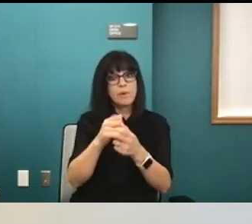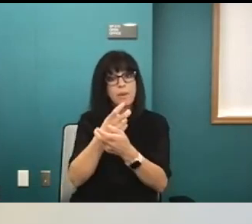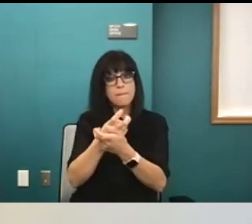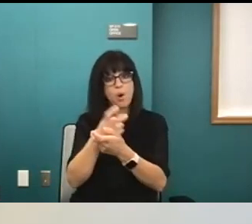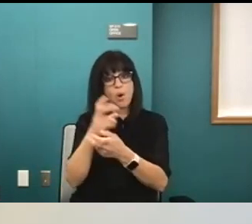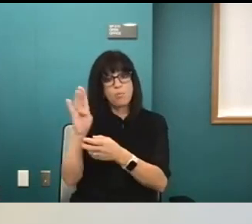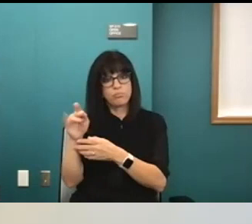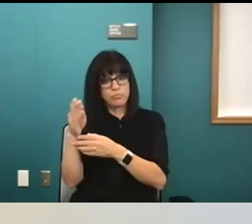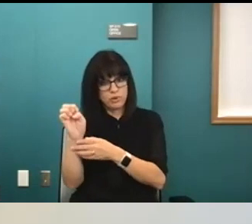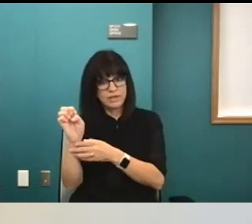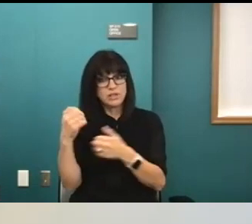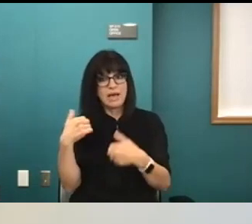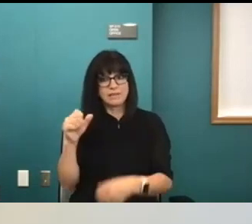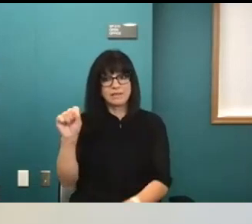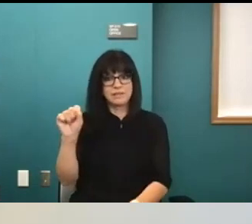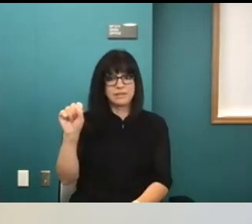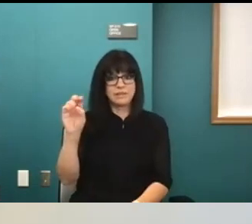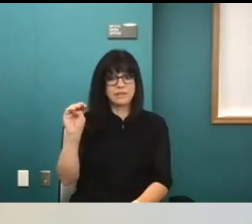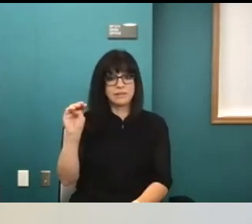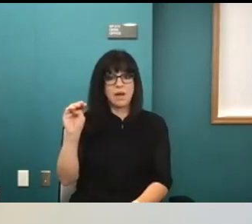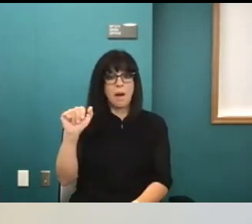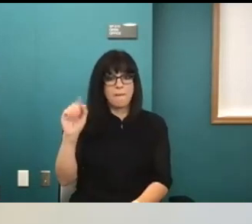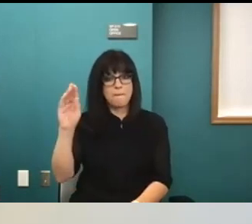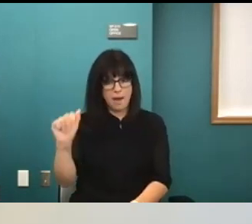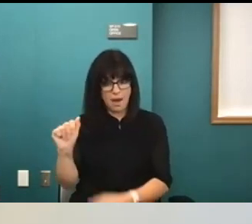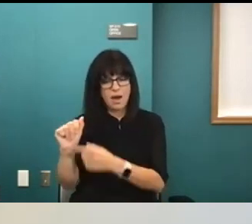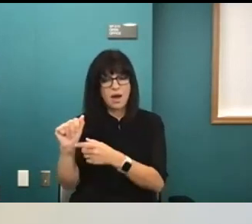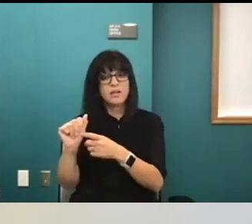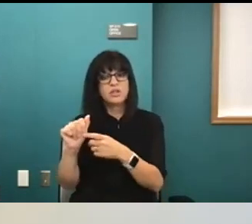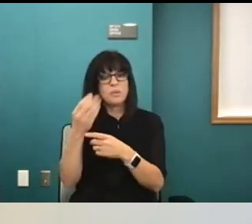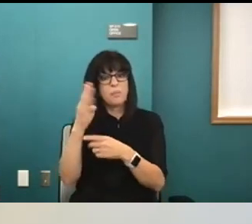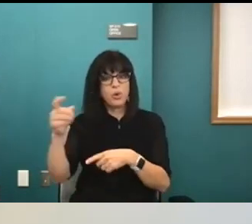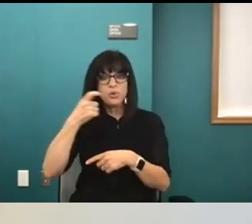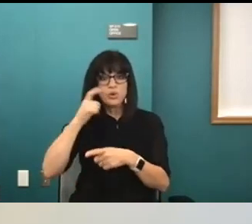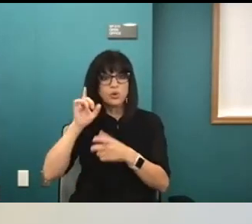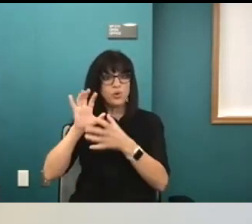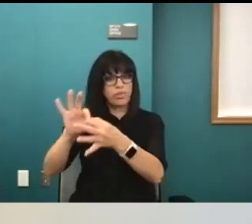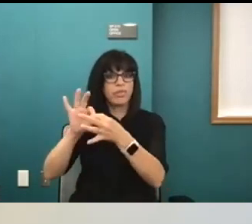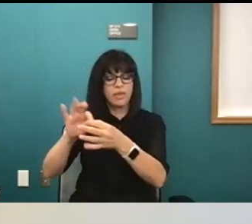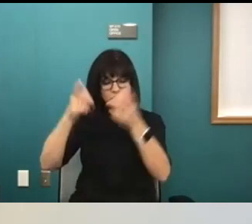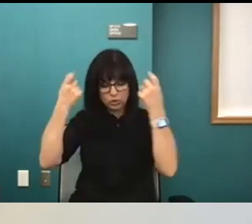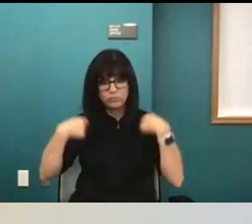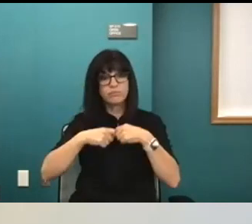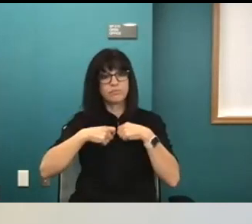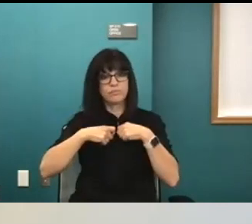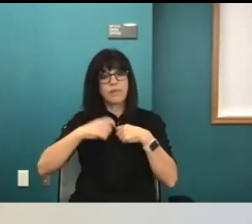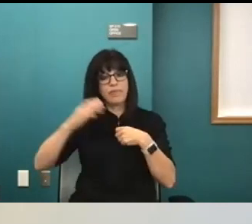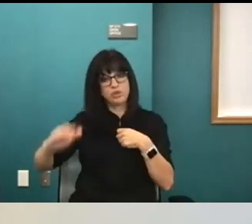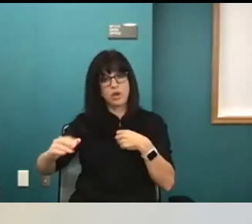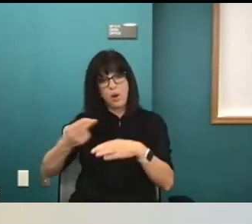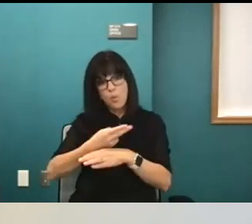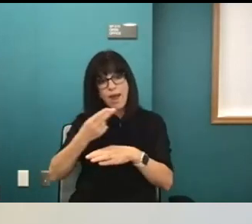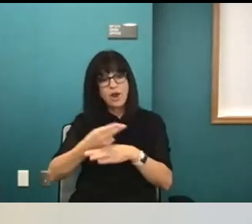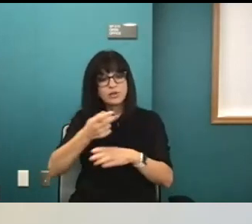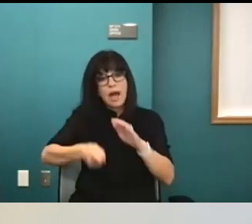with the Samba To Go, which is the Bluetooth compatible neck loop that the child would wear, so they could wear this under their